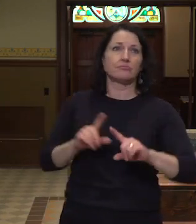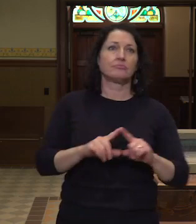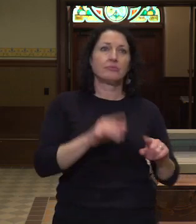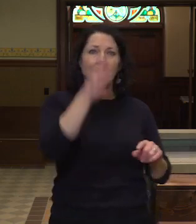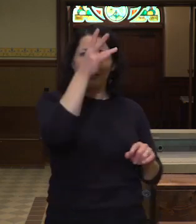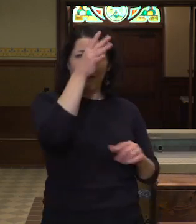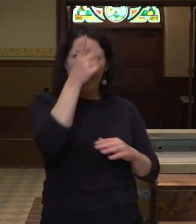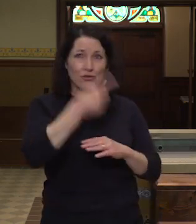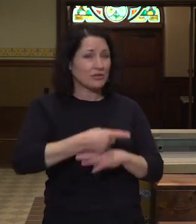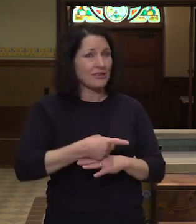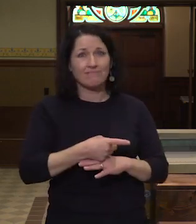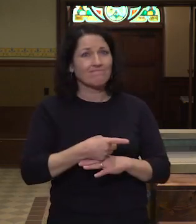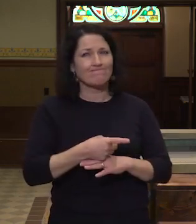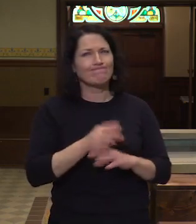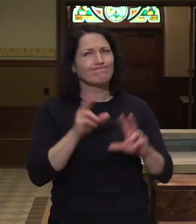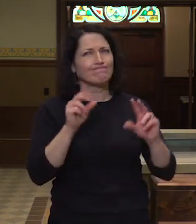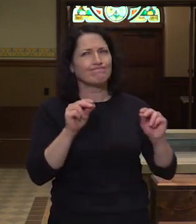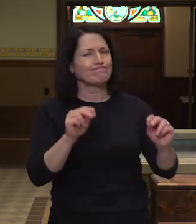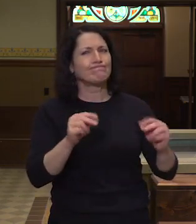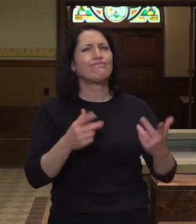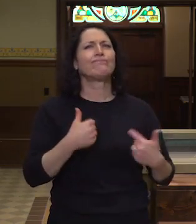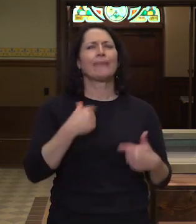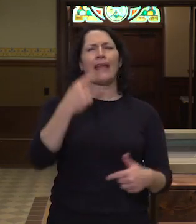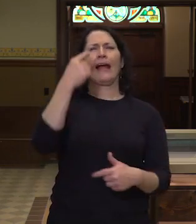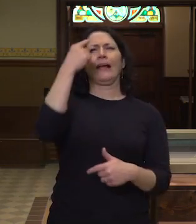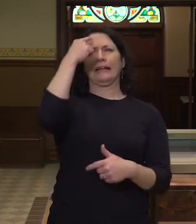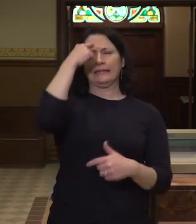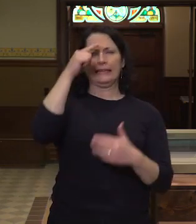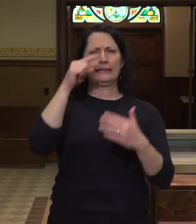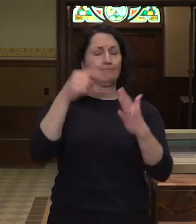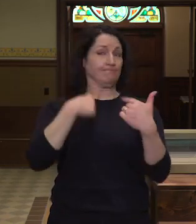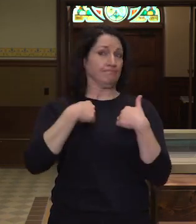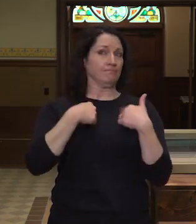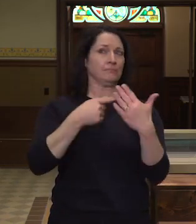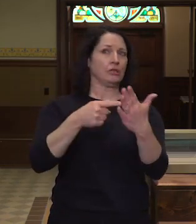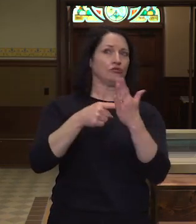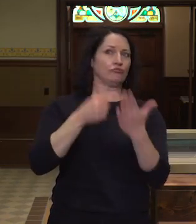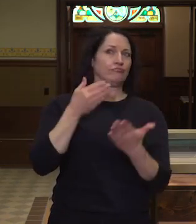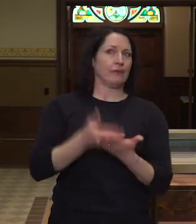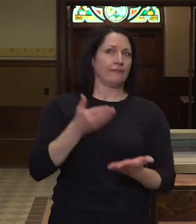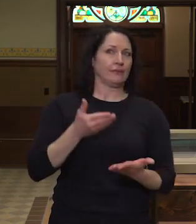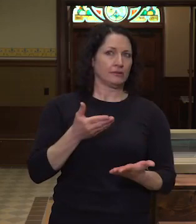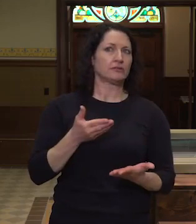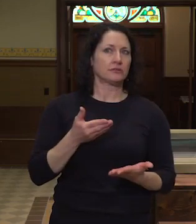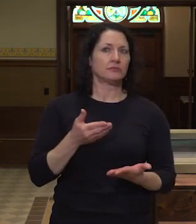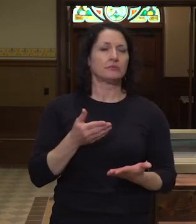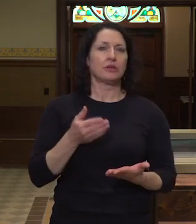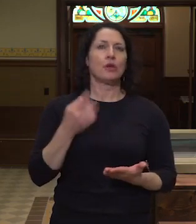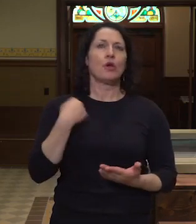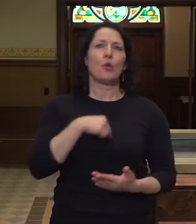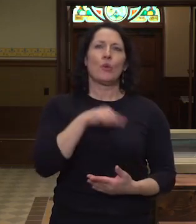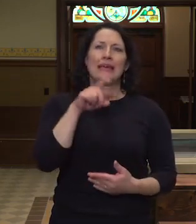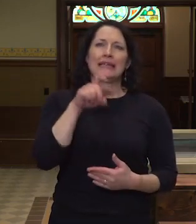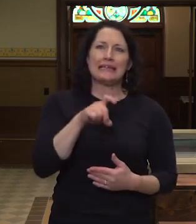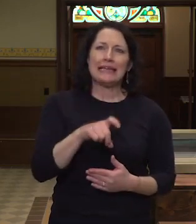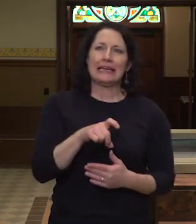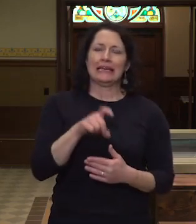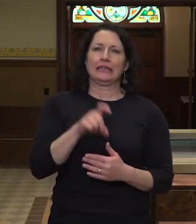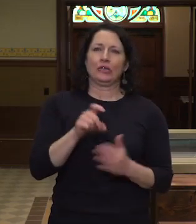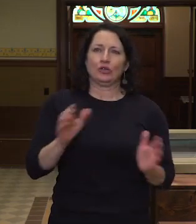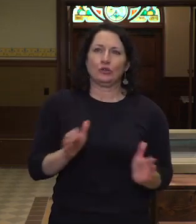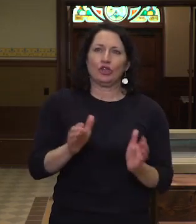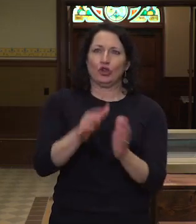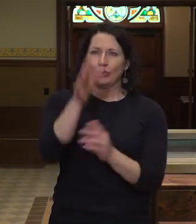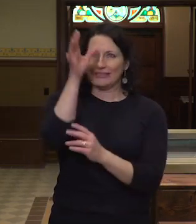none. I think that is evidence, right? How we need to encourage fathers to